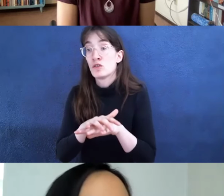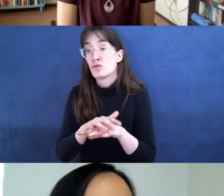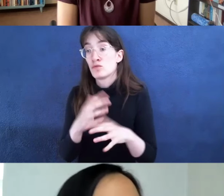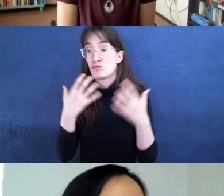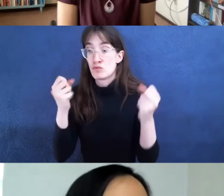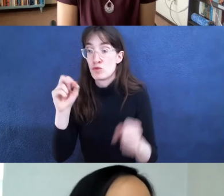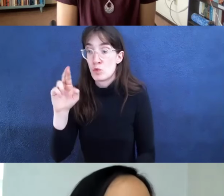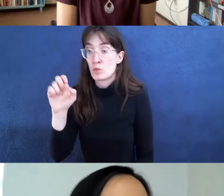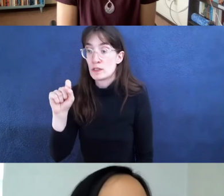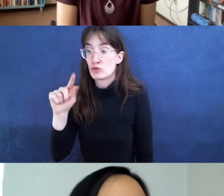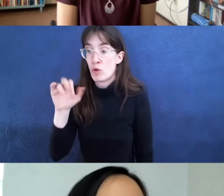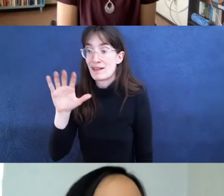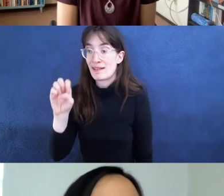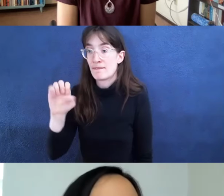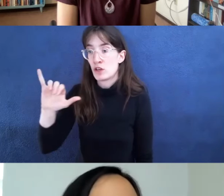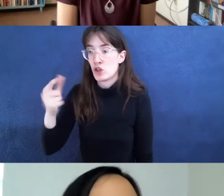for PTSD,